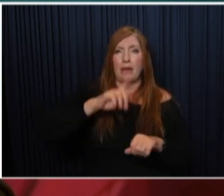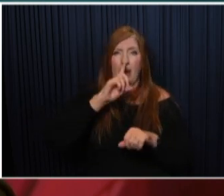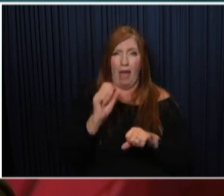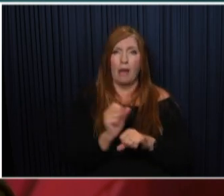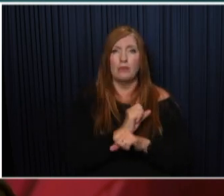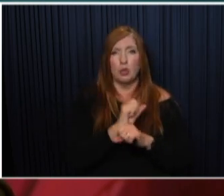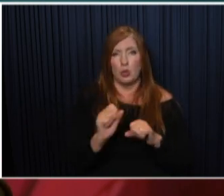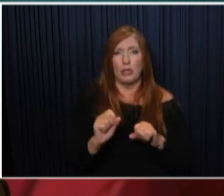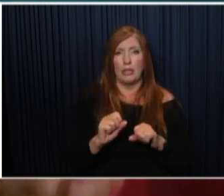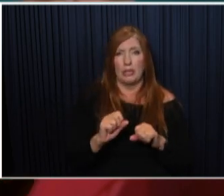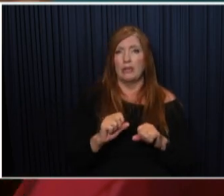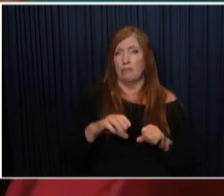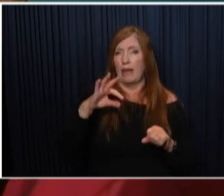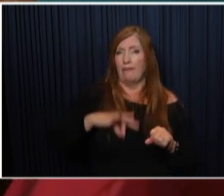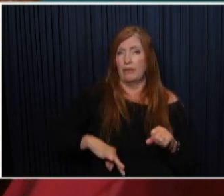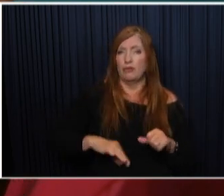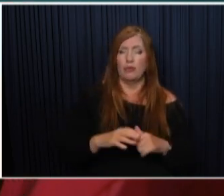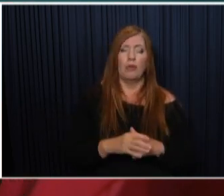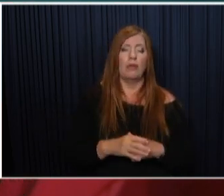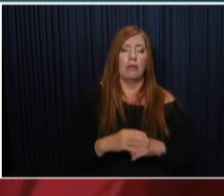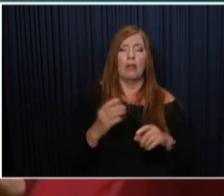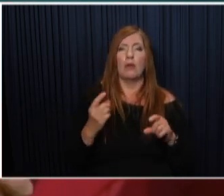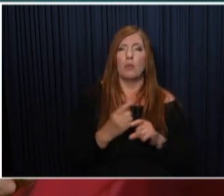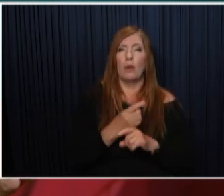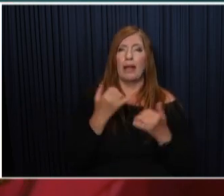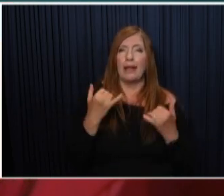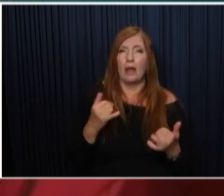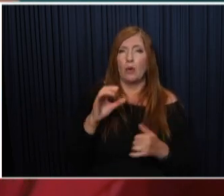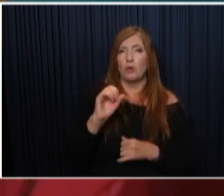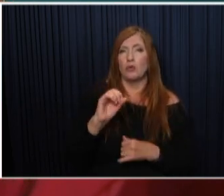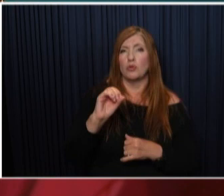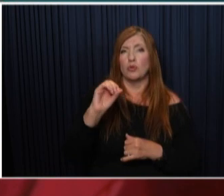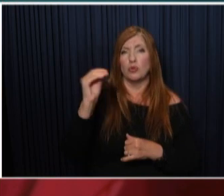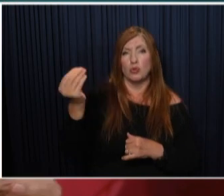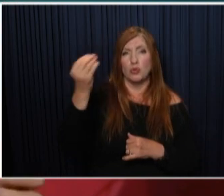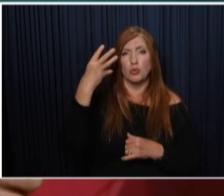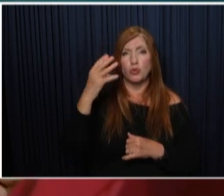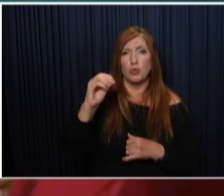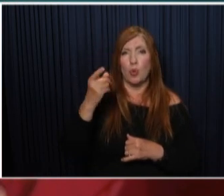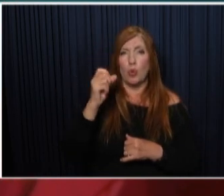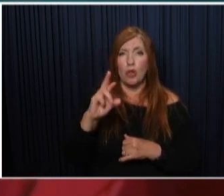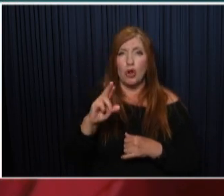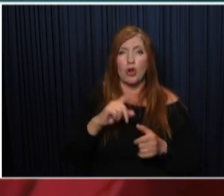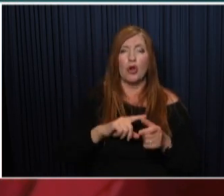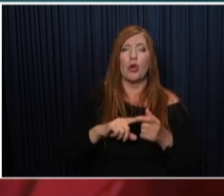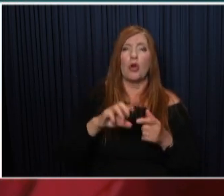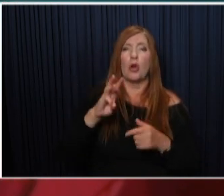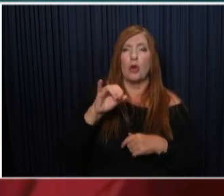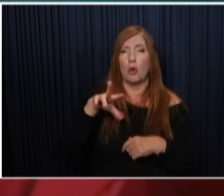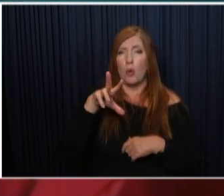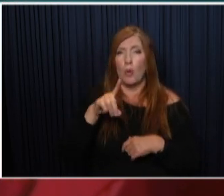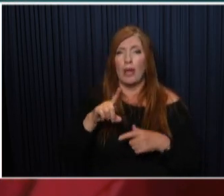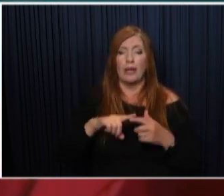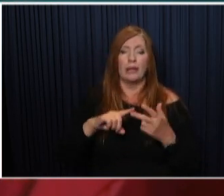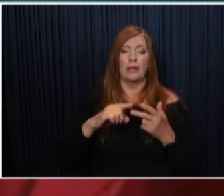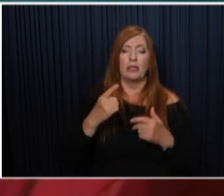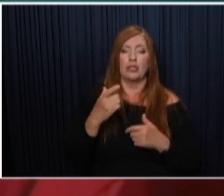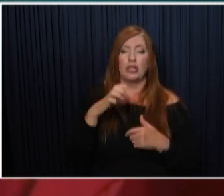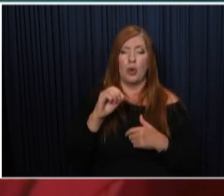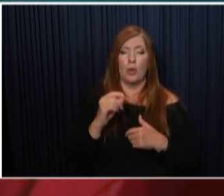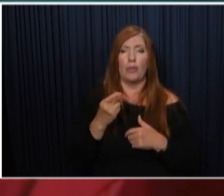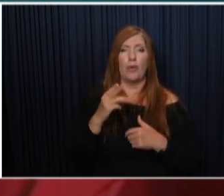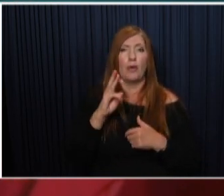absolutely beneficial. Right now, solar, wind, and geothermal are all cheaper